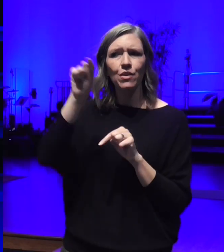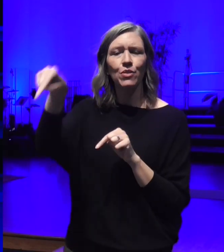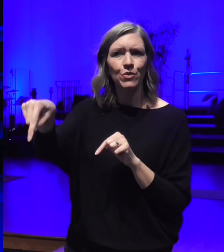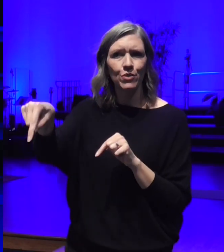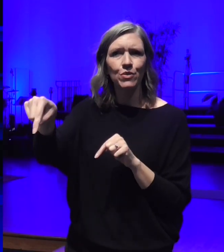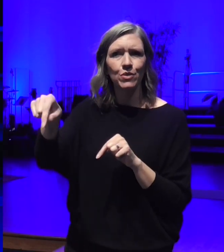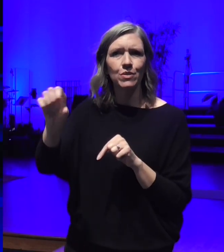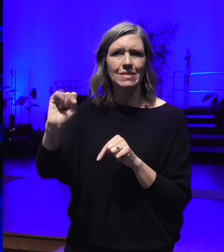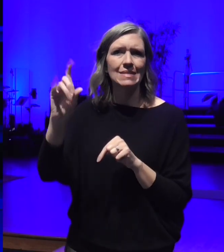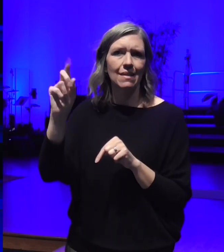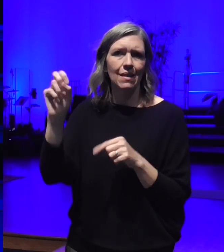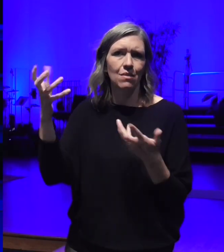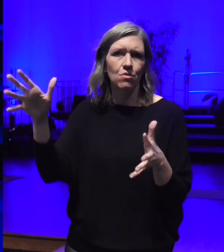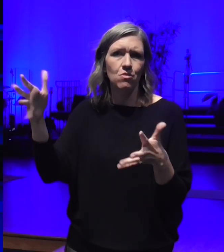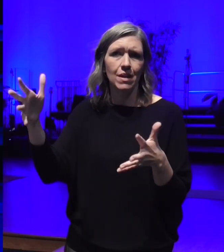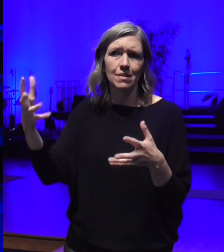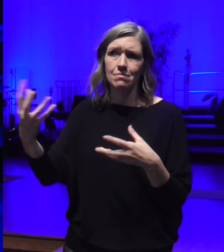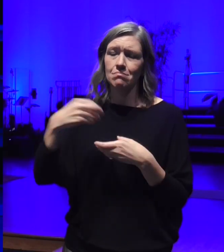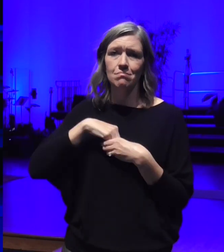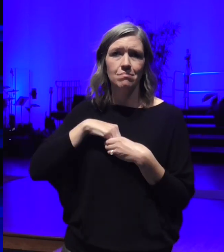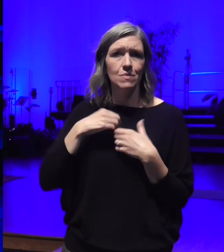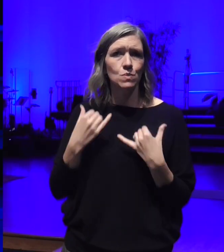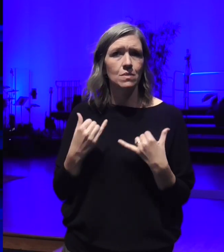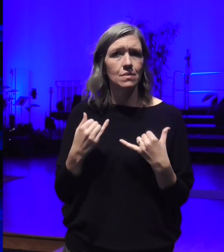into your life today.